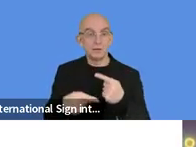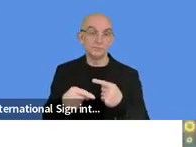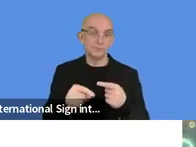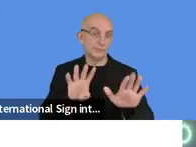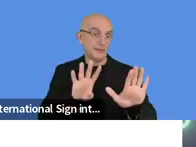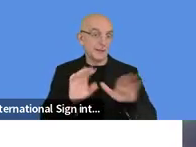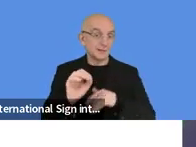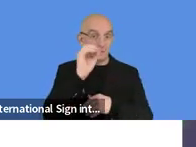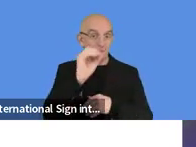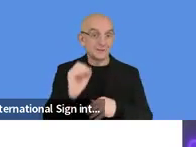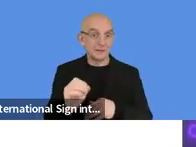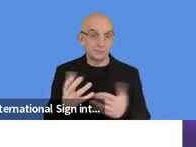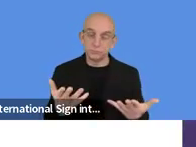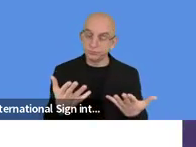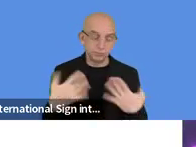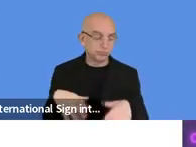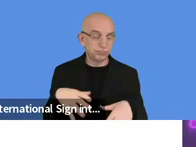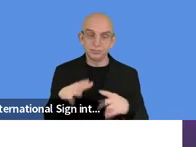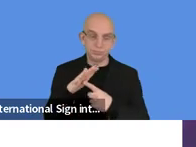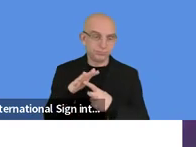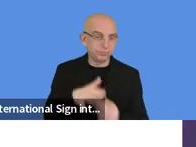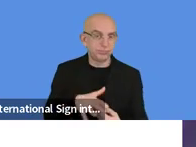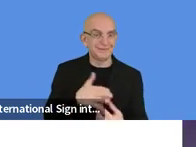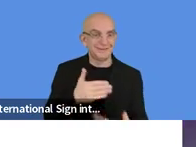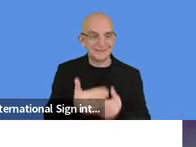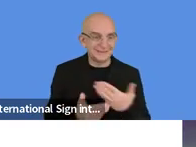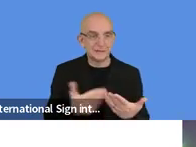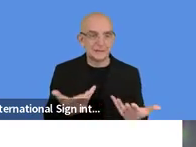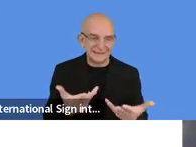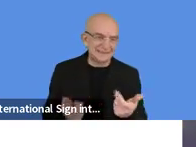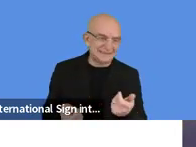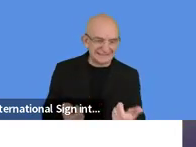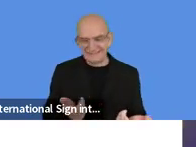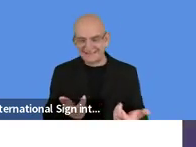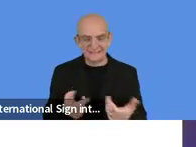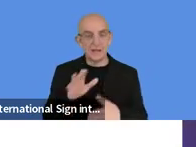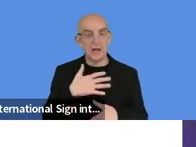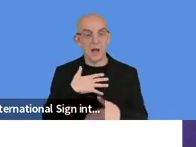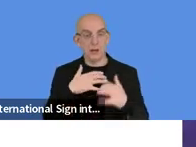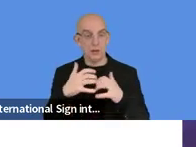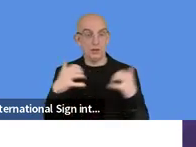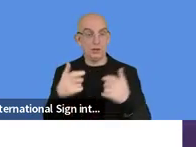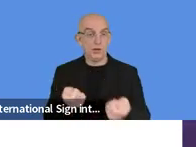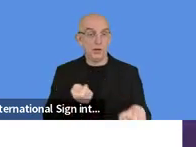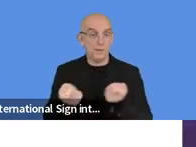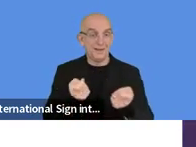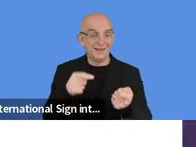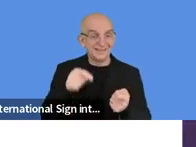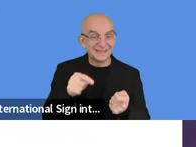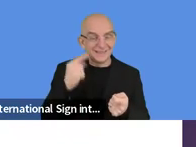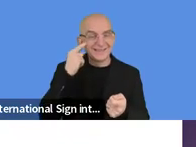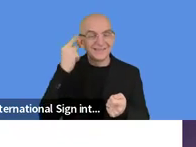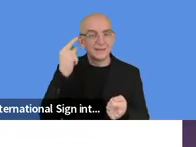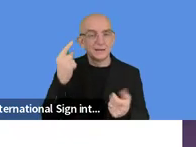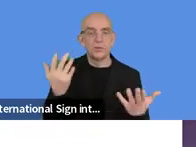fact is termed the valley of death. Basically, you have on the left side of that graph, you have